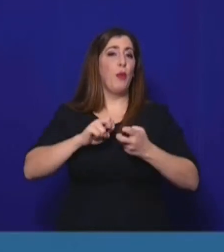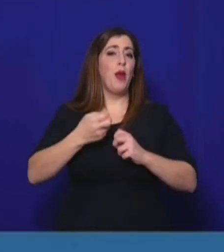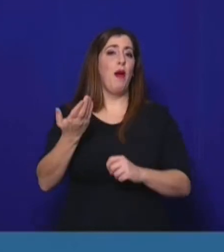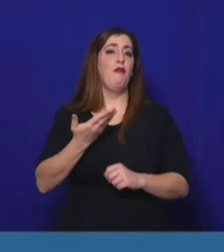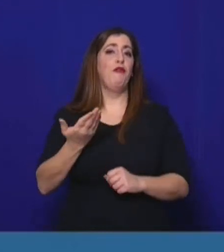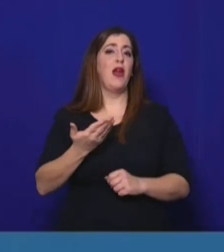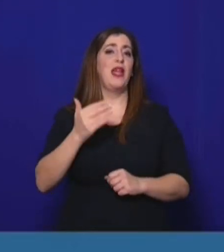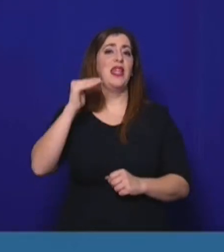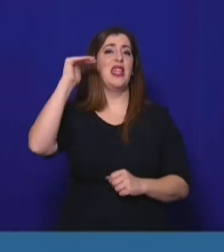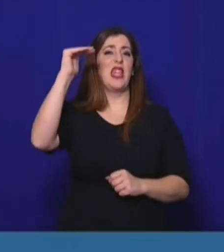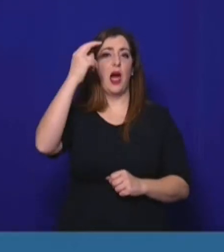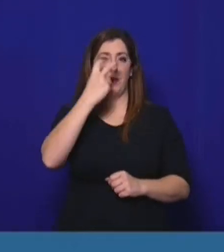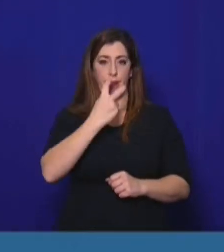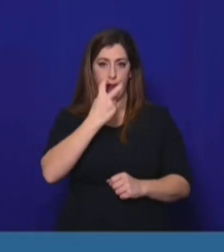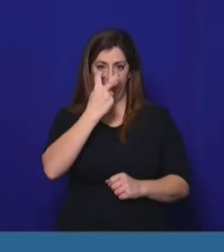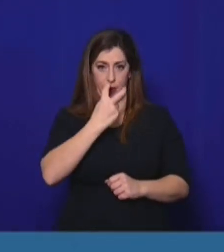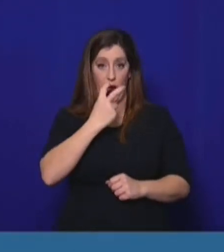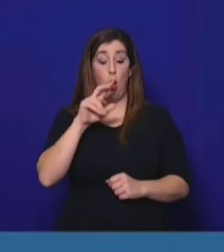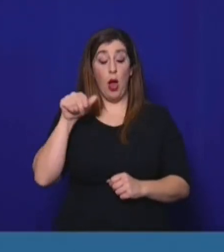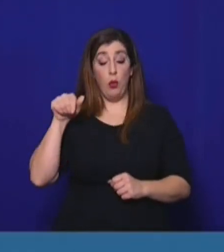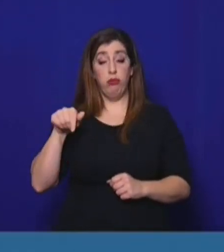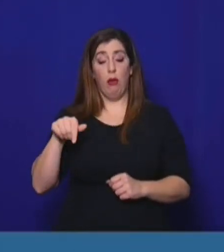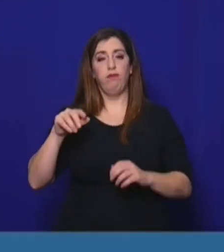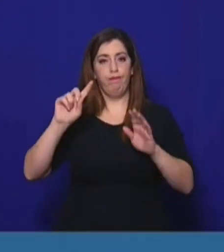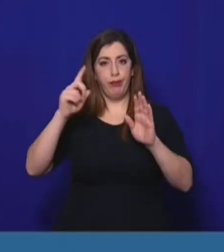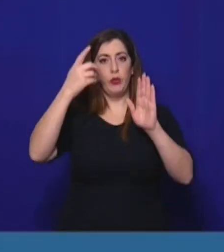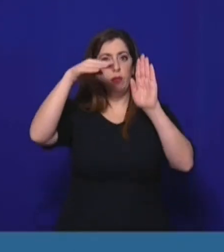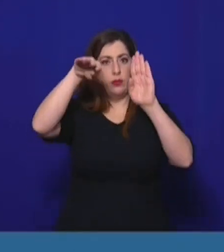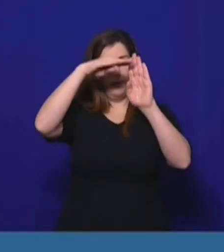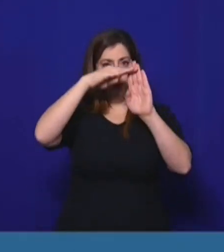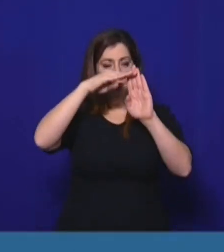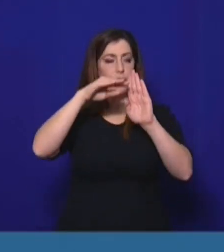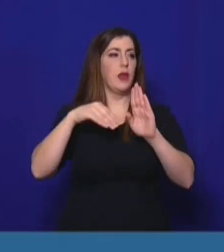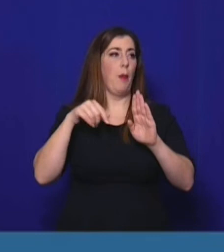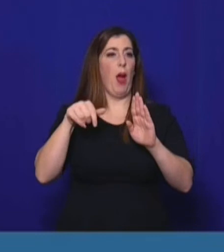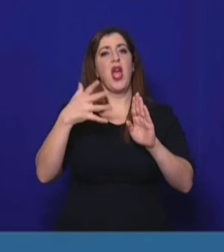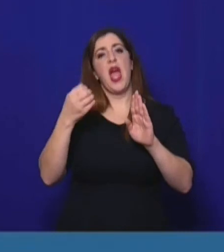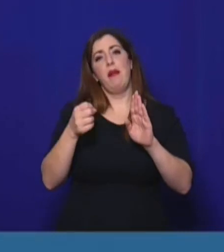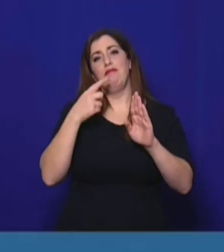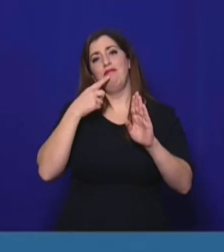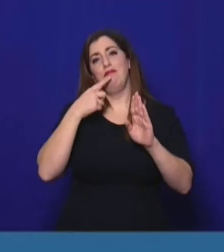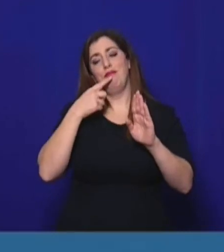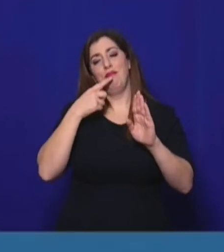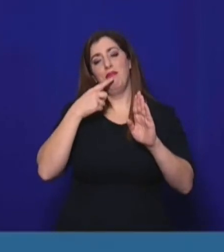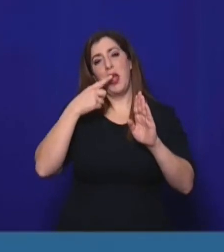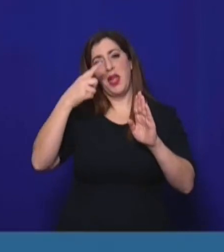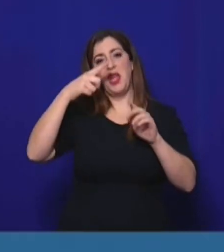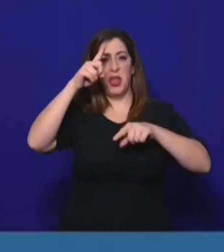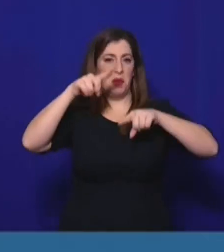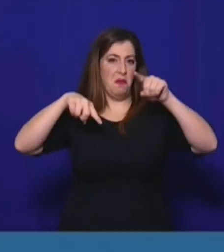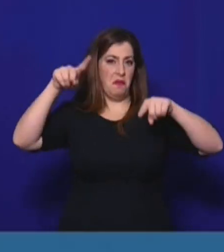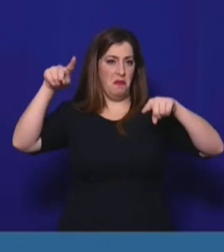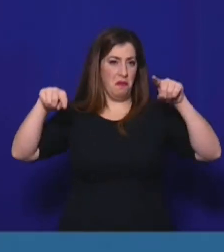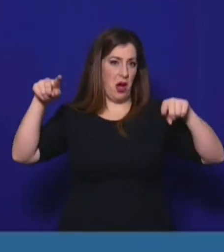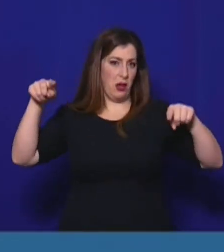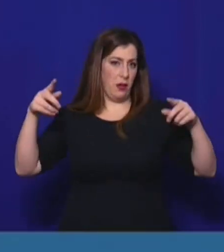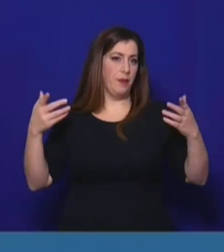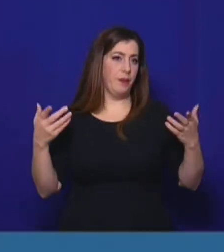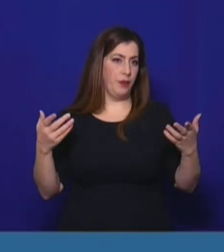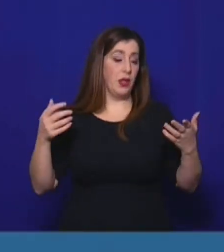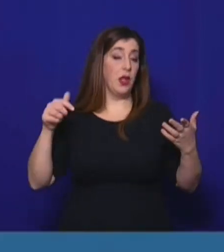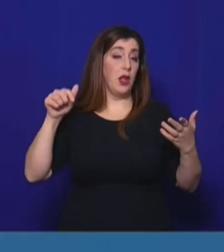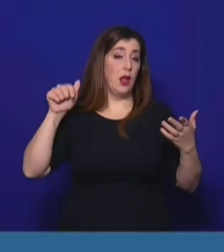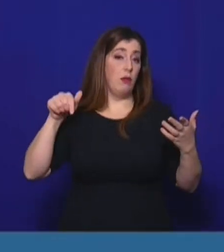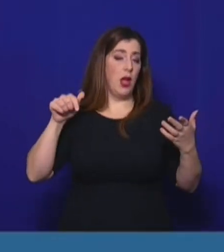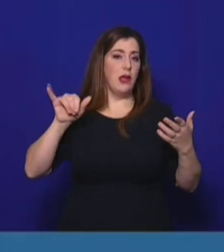priorità min-naħa tagħna. Ġifieri hemmhekk għandek diversi age groups, però hemmhekk taf li jekk inti għandek persuna li huwa affettwat